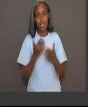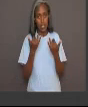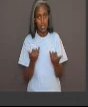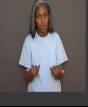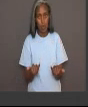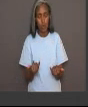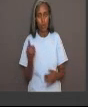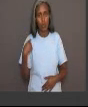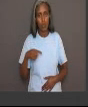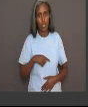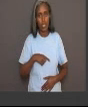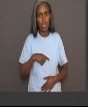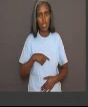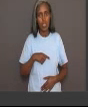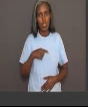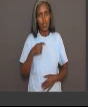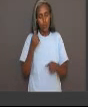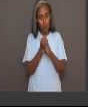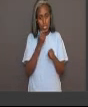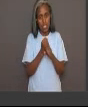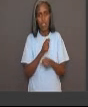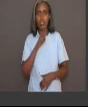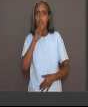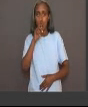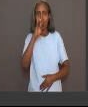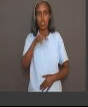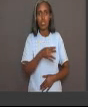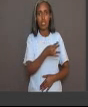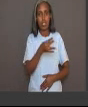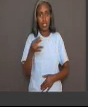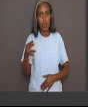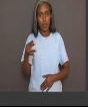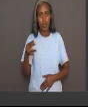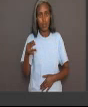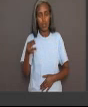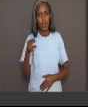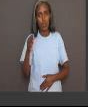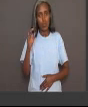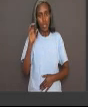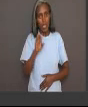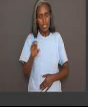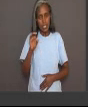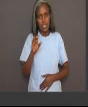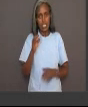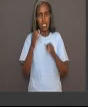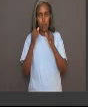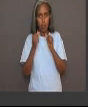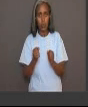Now we can construct a truth table to assess the possibilities.